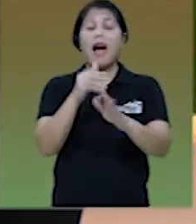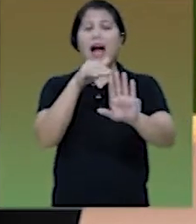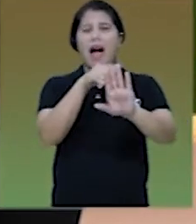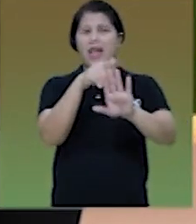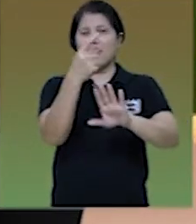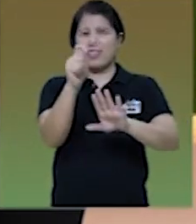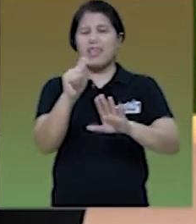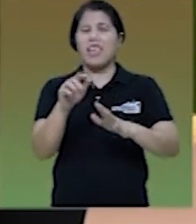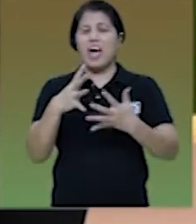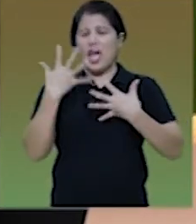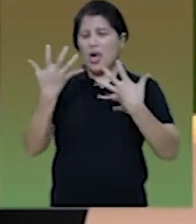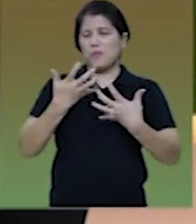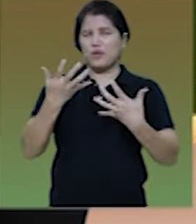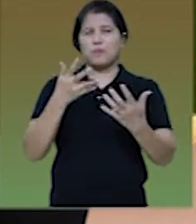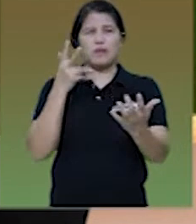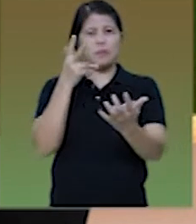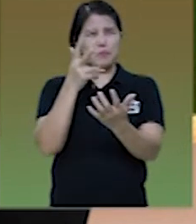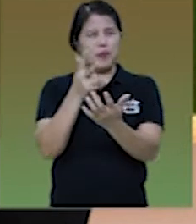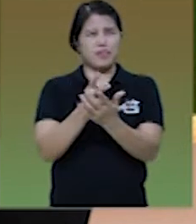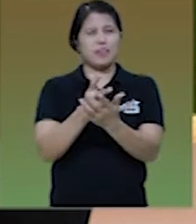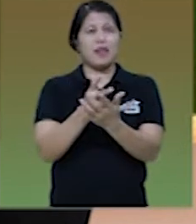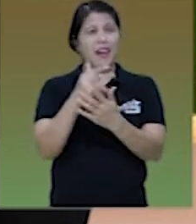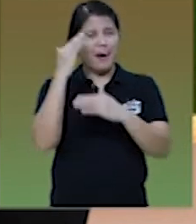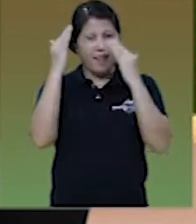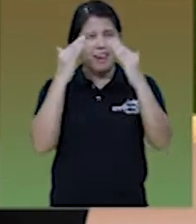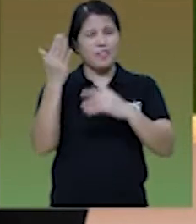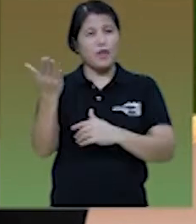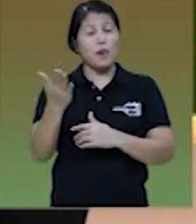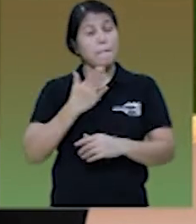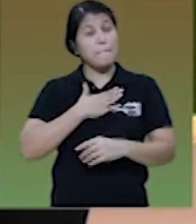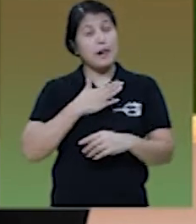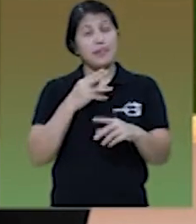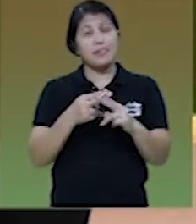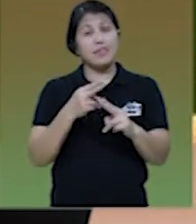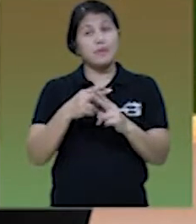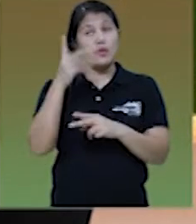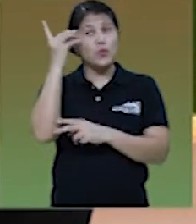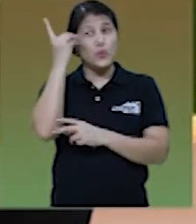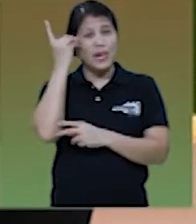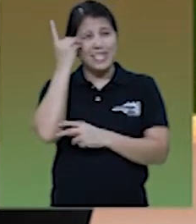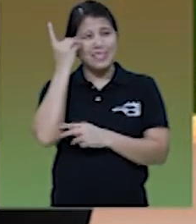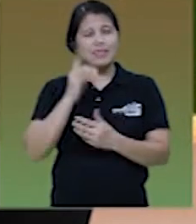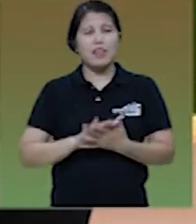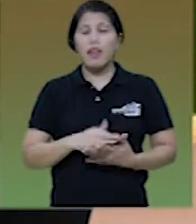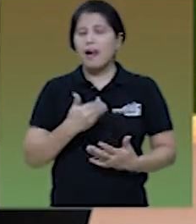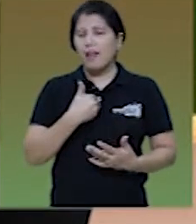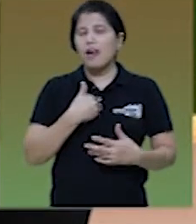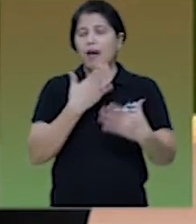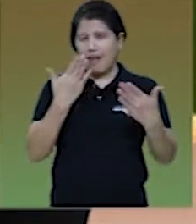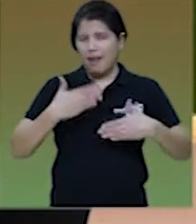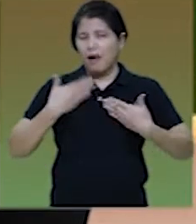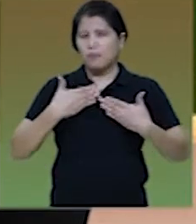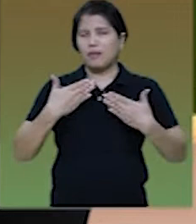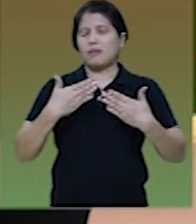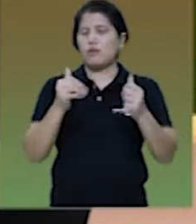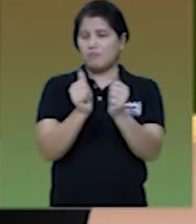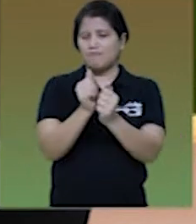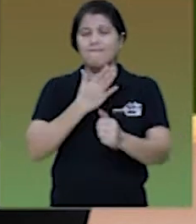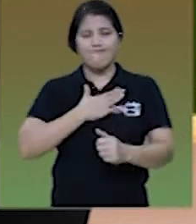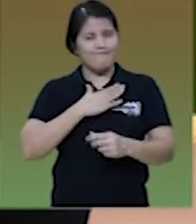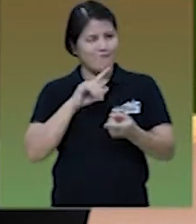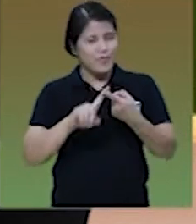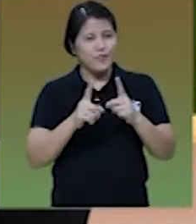At the amusement park. Hi there, my name is Dwayne. I am happy to be with